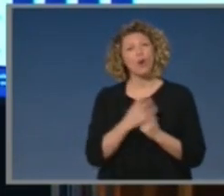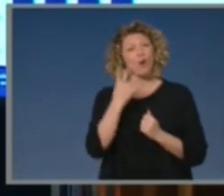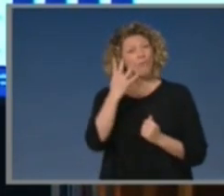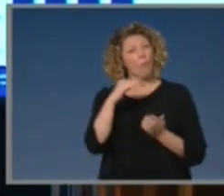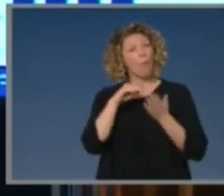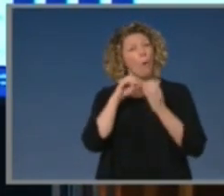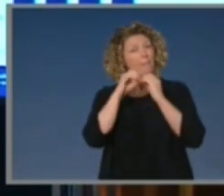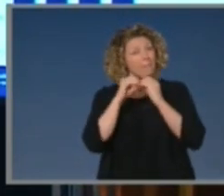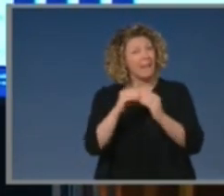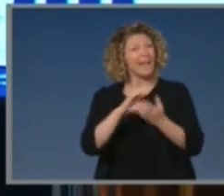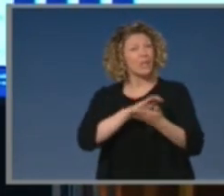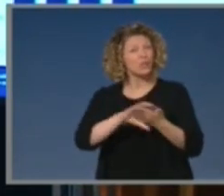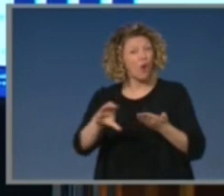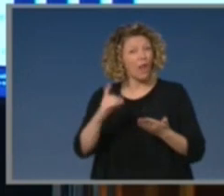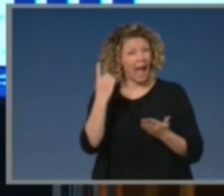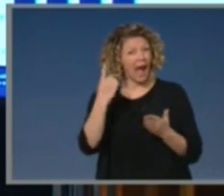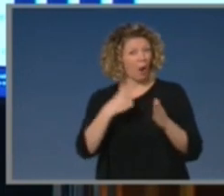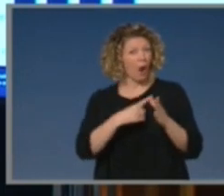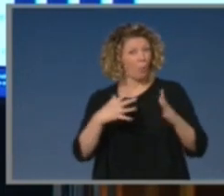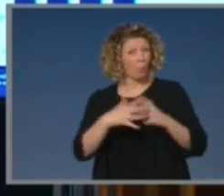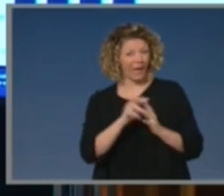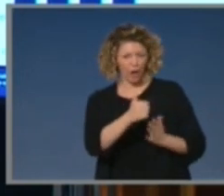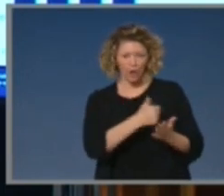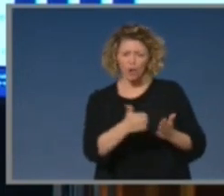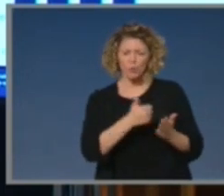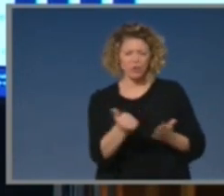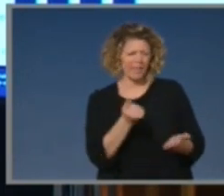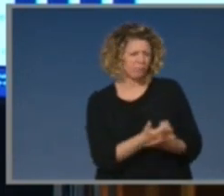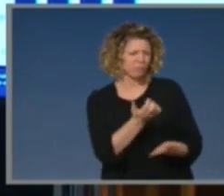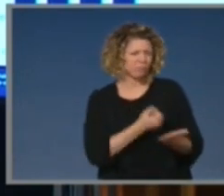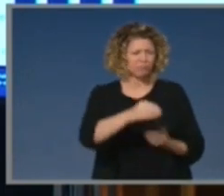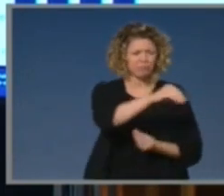into when you look at it at a state-by-state basis. Thanks.